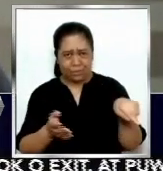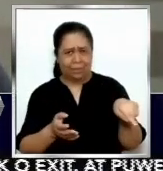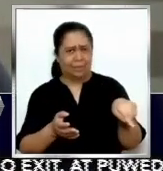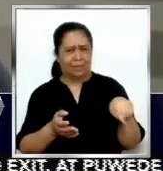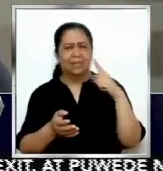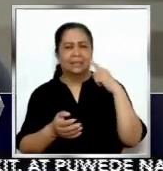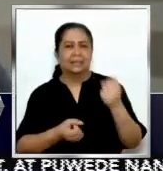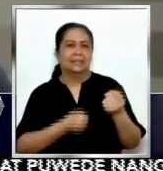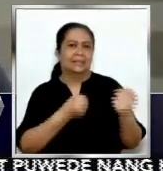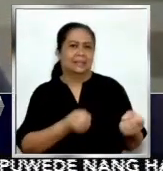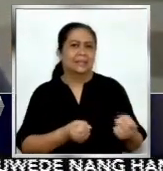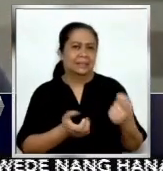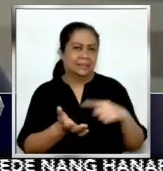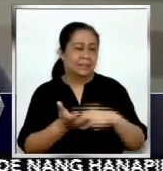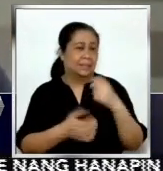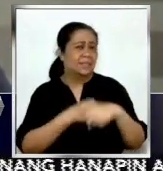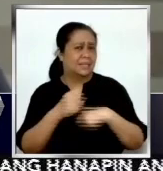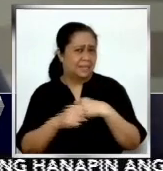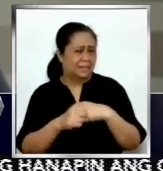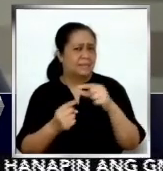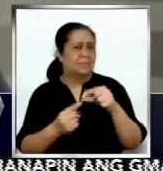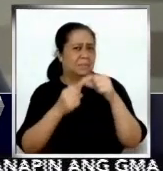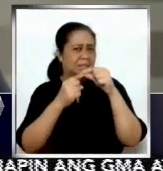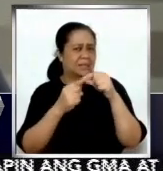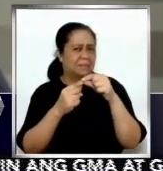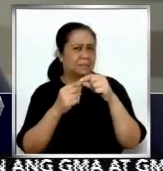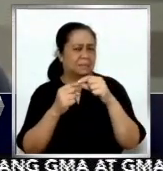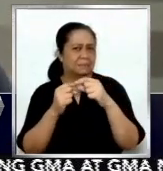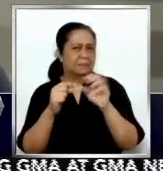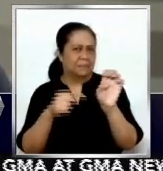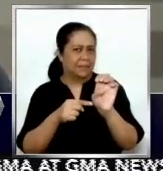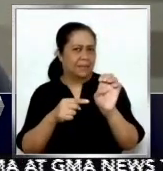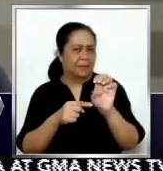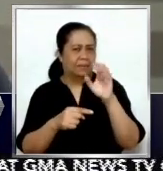suggesting that for this year, as a special provision for ESC,